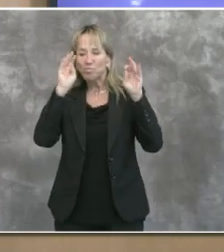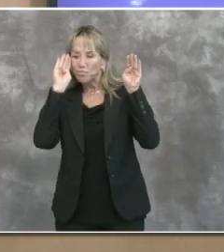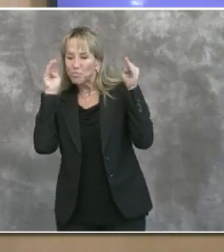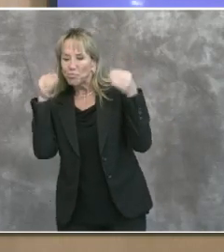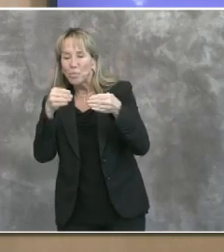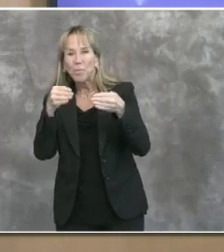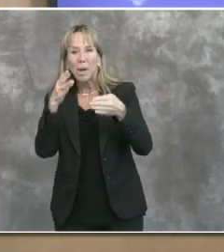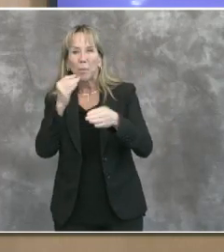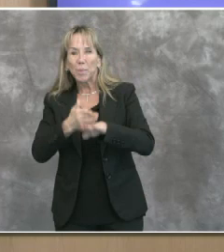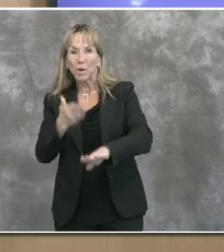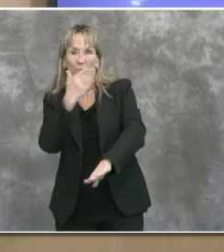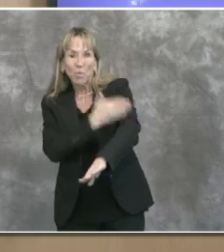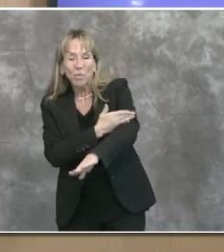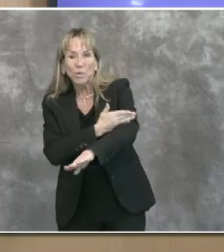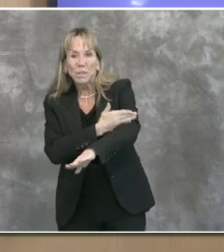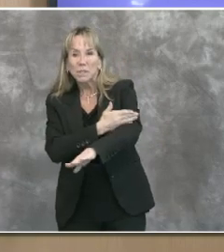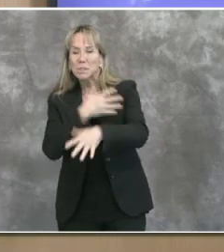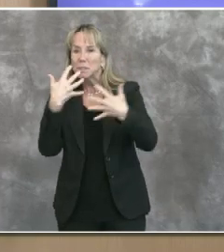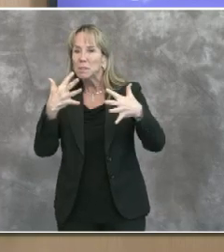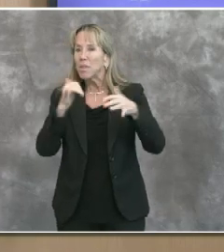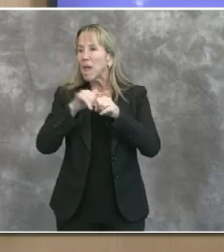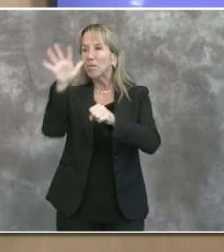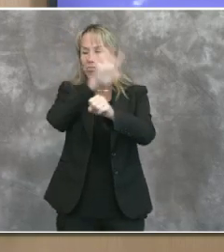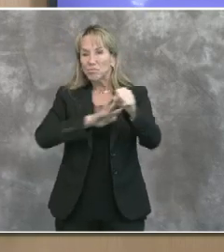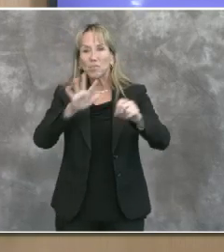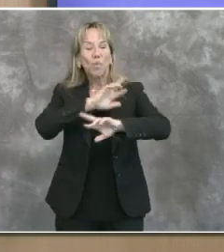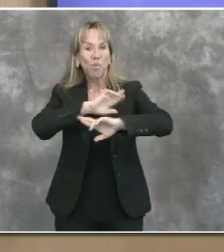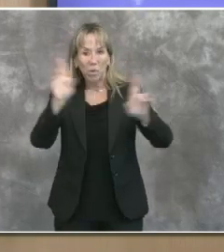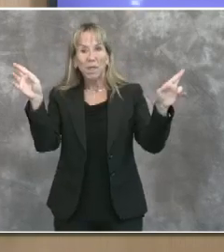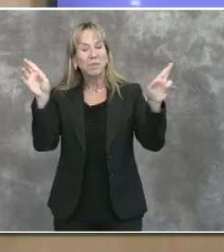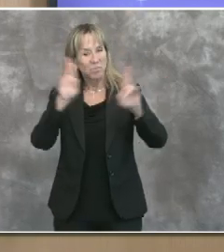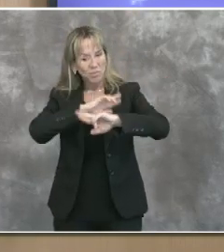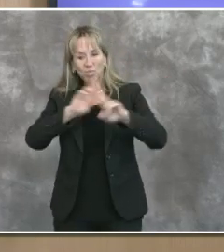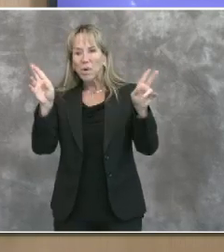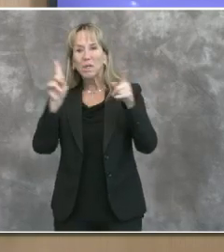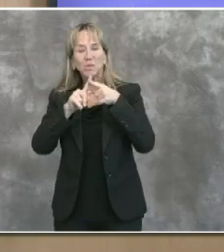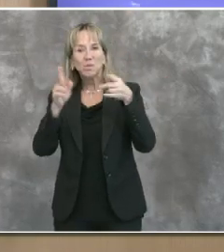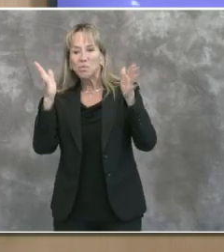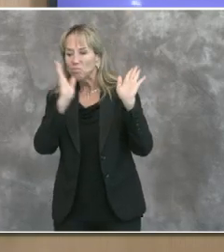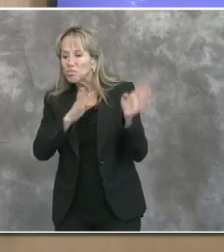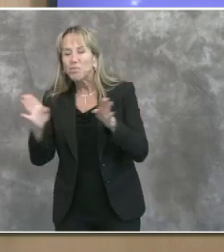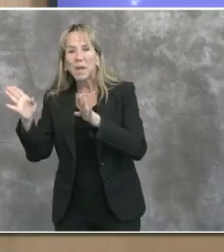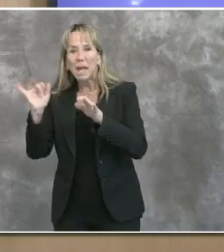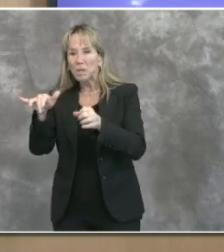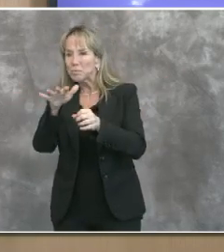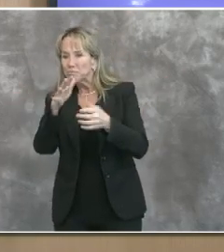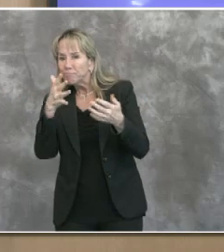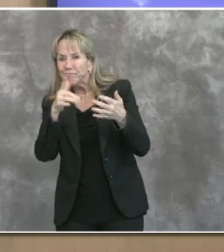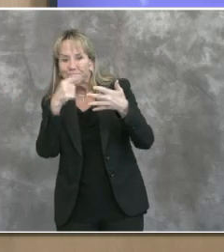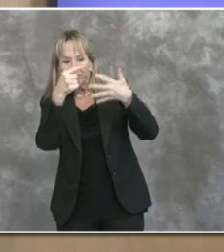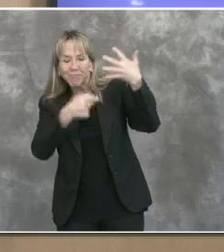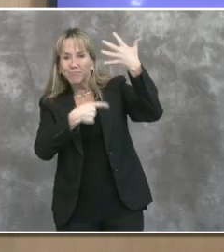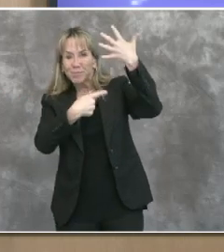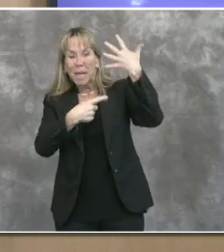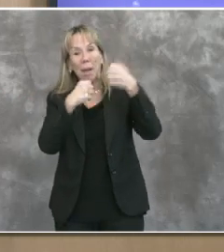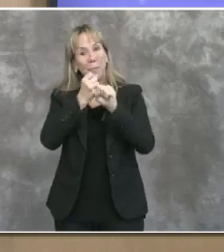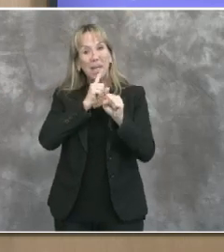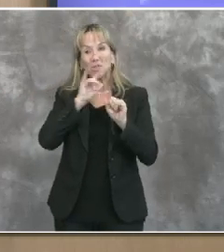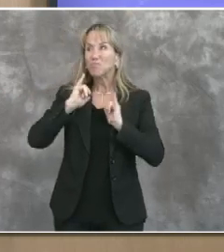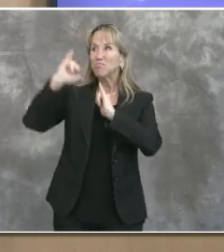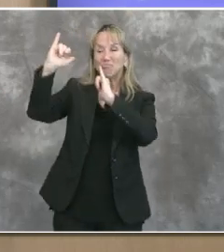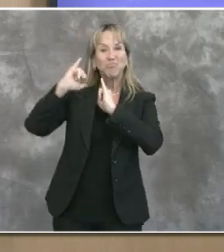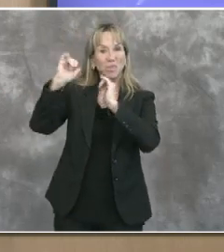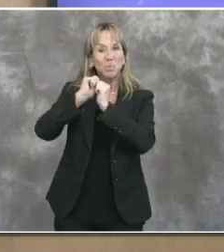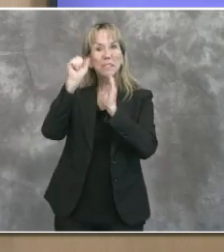our commitment to ensure that our region is prepared to answer these questions, to prepare for these areas of focus, and to be aligned with the state of